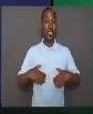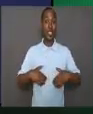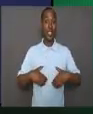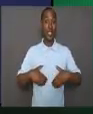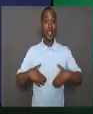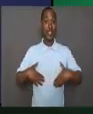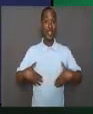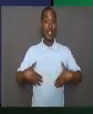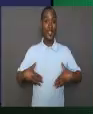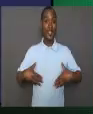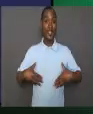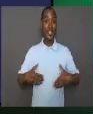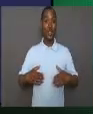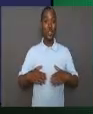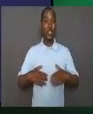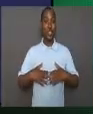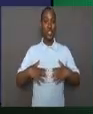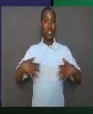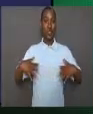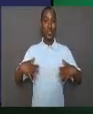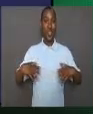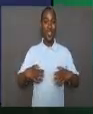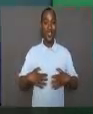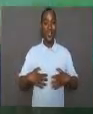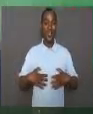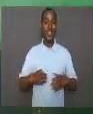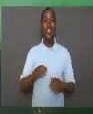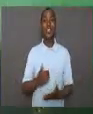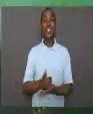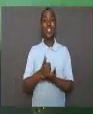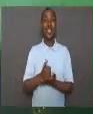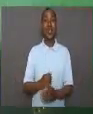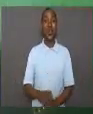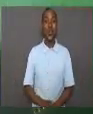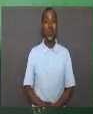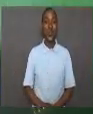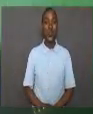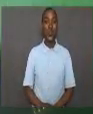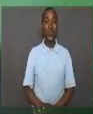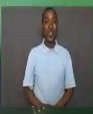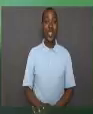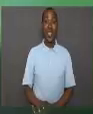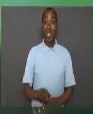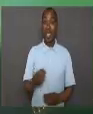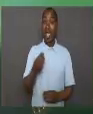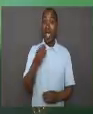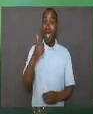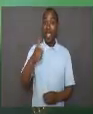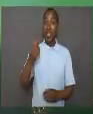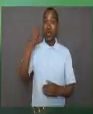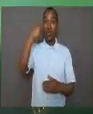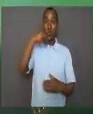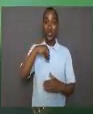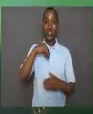chest cavity when you breathe. When a breath is taken in,